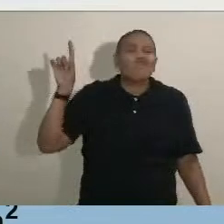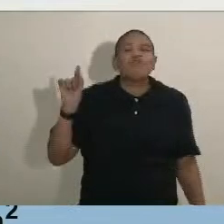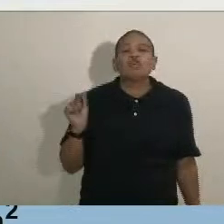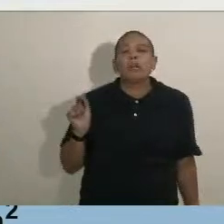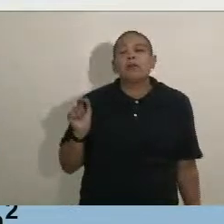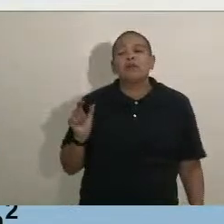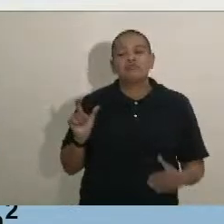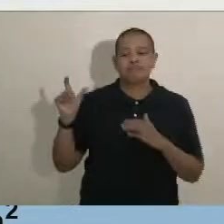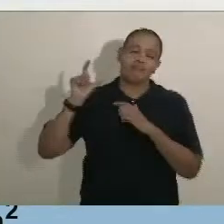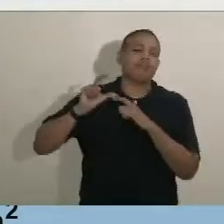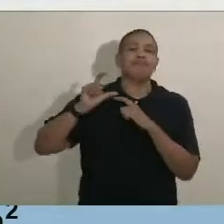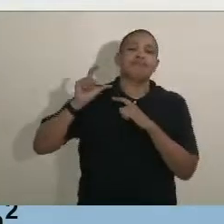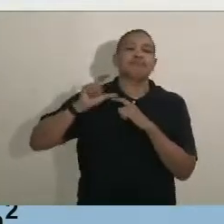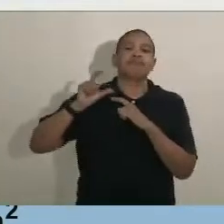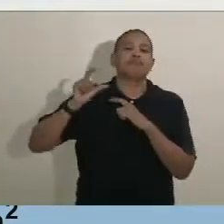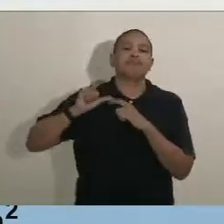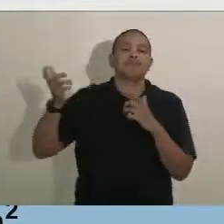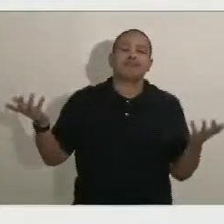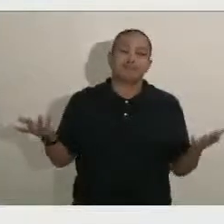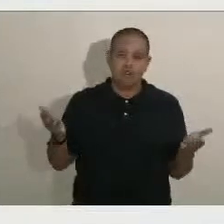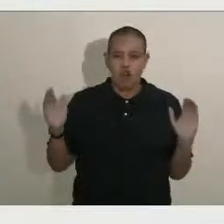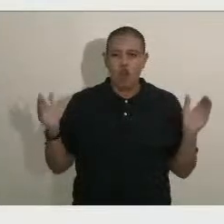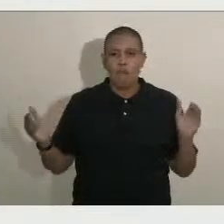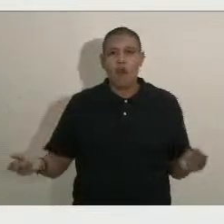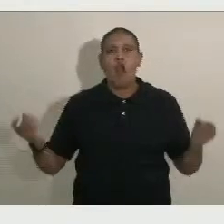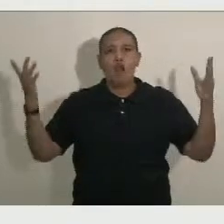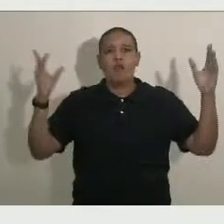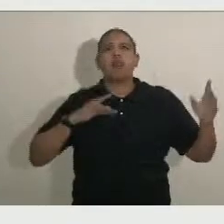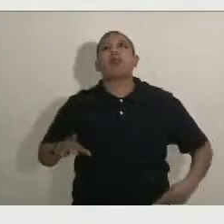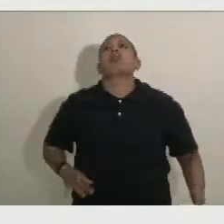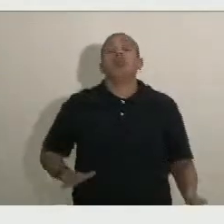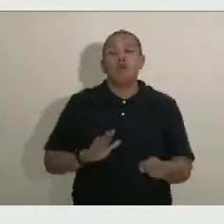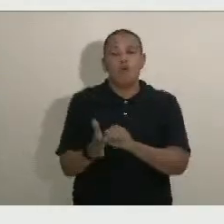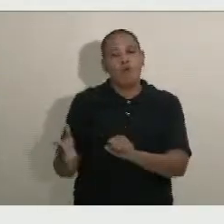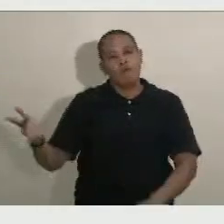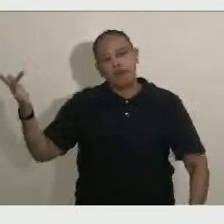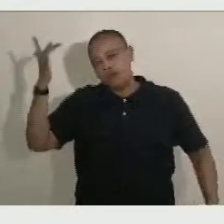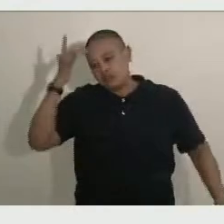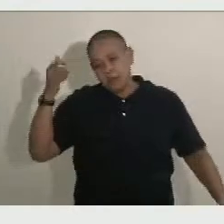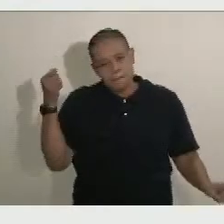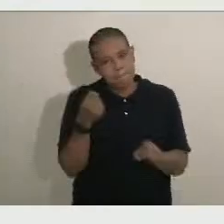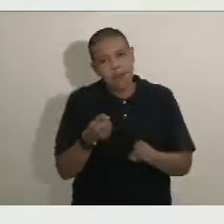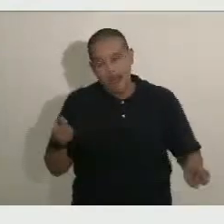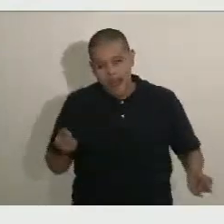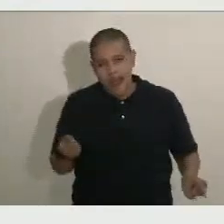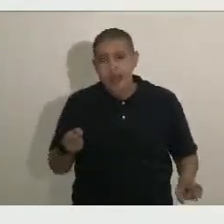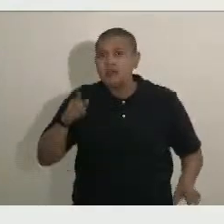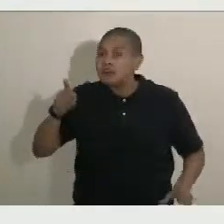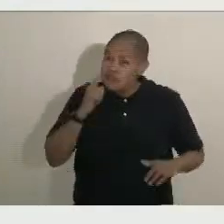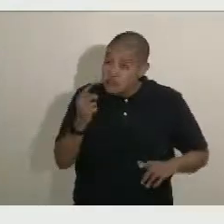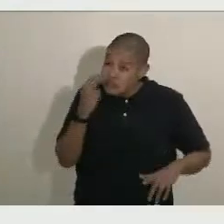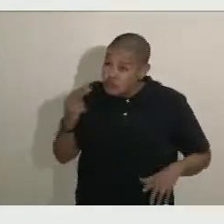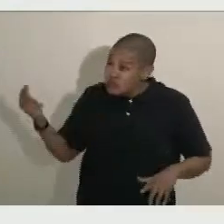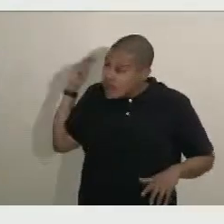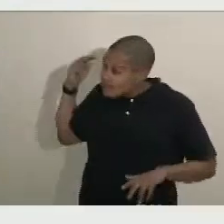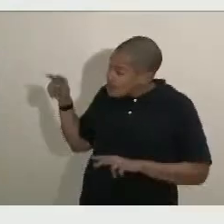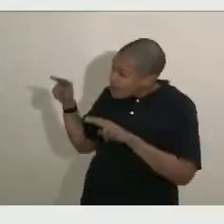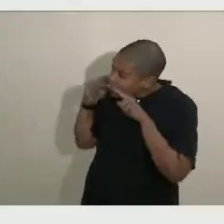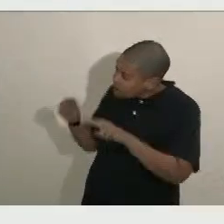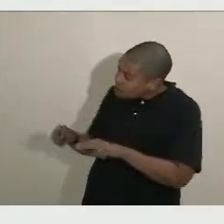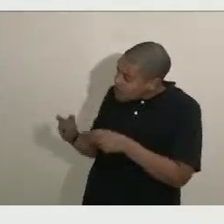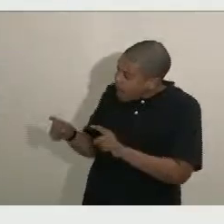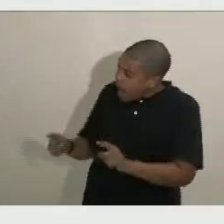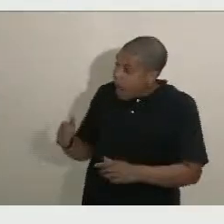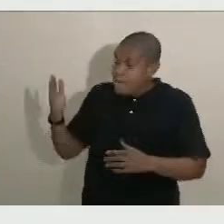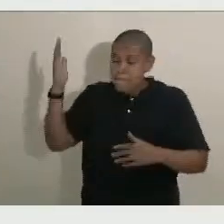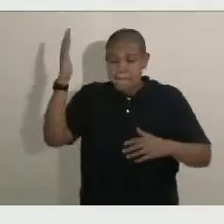confirmed cases increased. And so this is reflected in what is happening in our